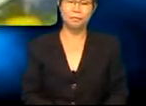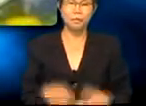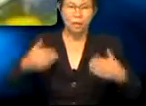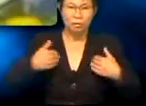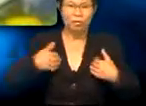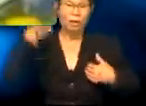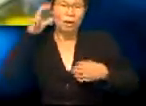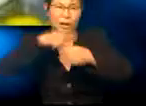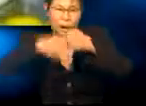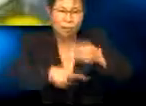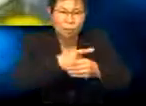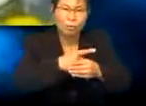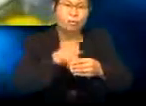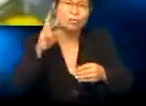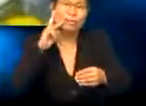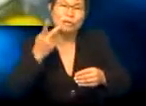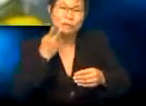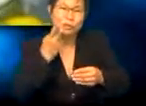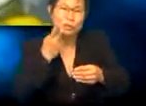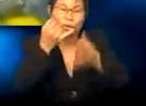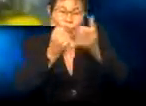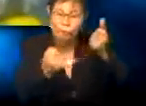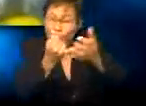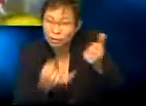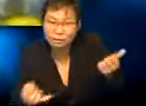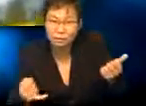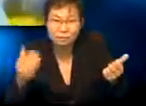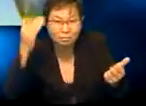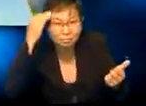Have you heard about vegetative reproduction?